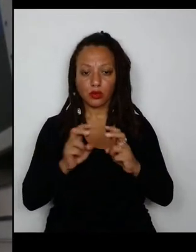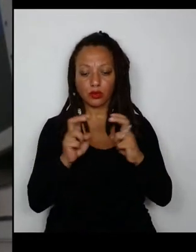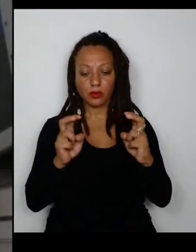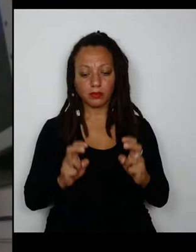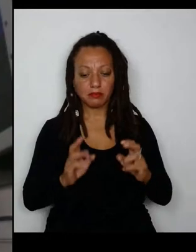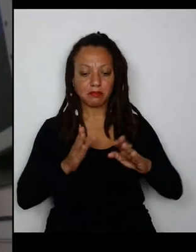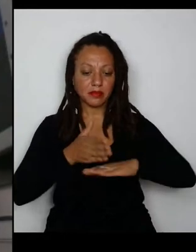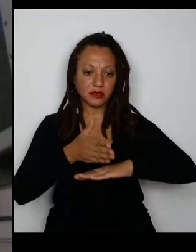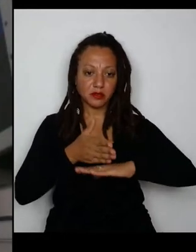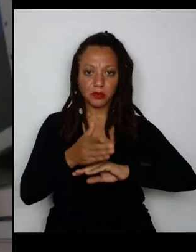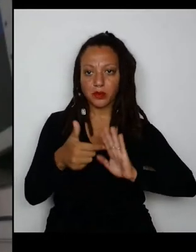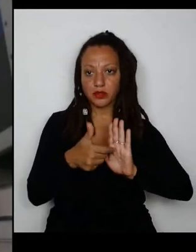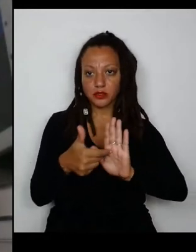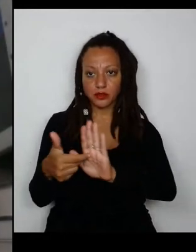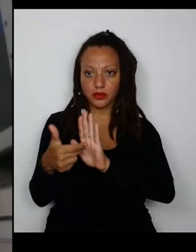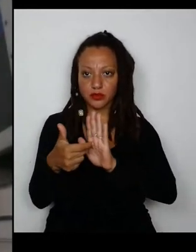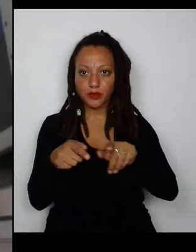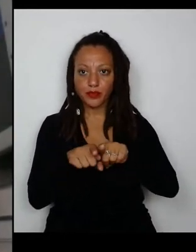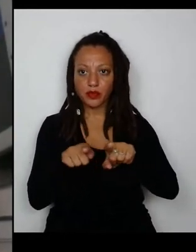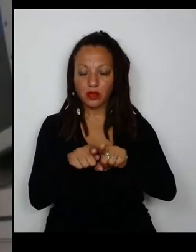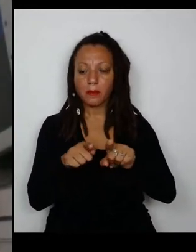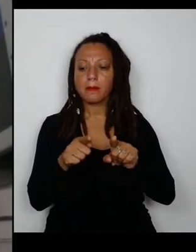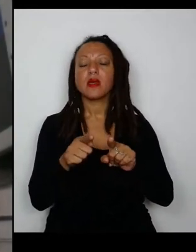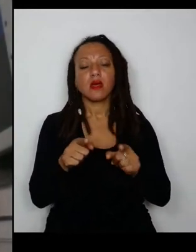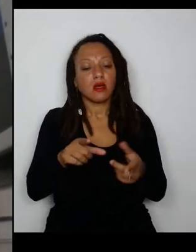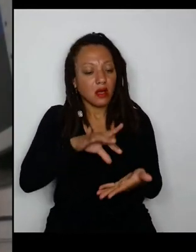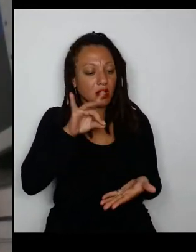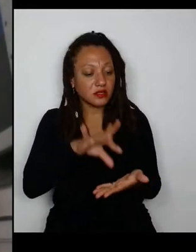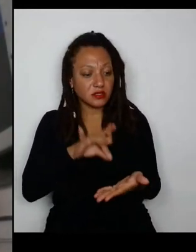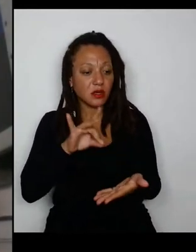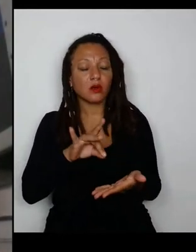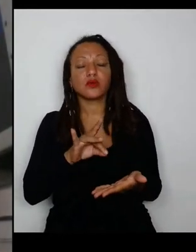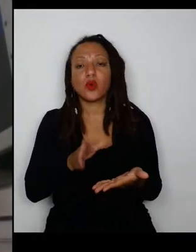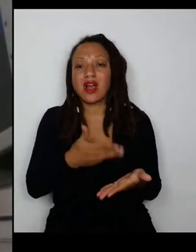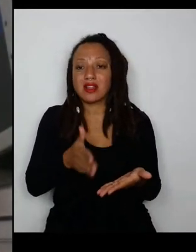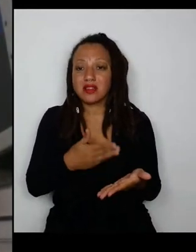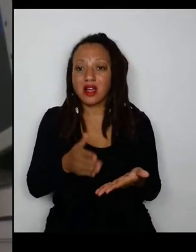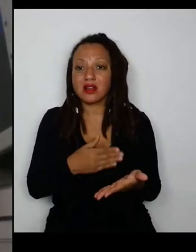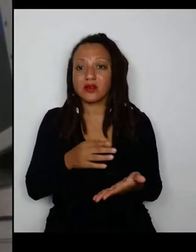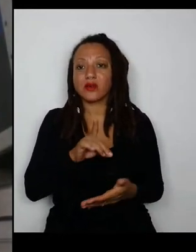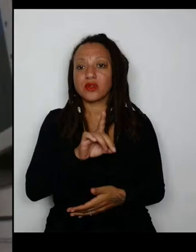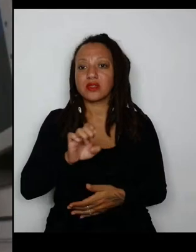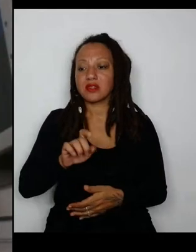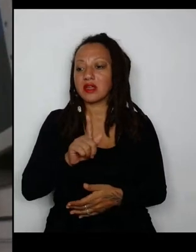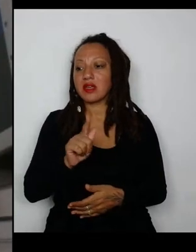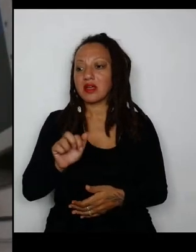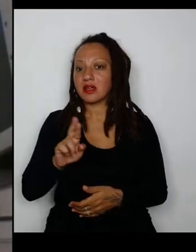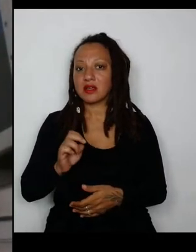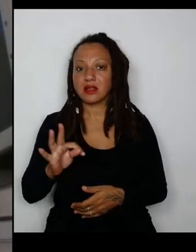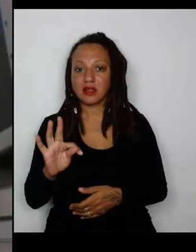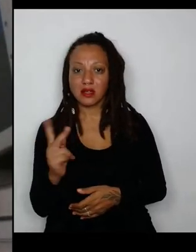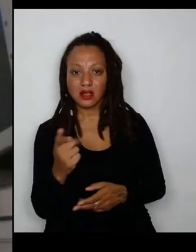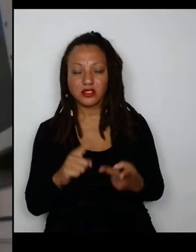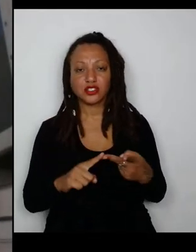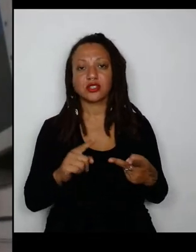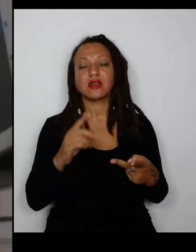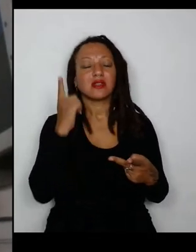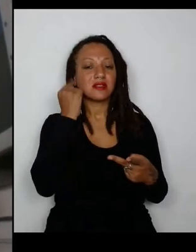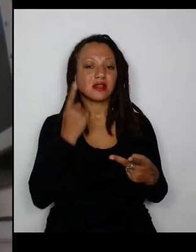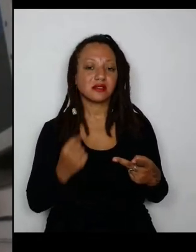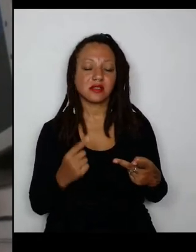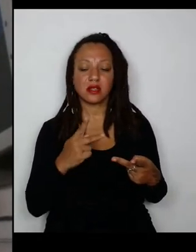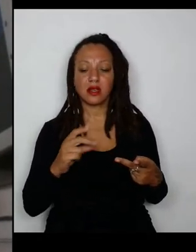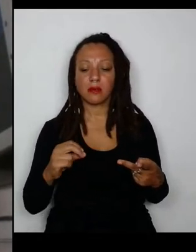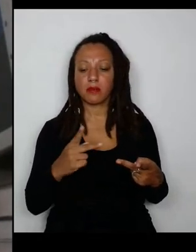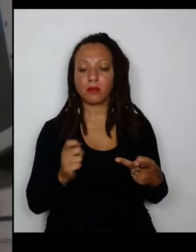mass where he took part in the exhibitions and editing of catalogs such as the ga dance politics and society